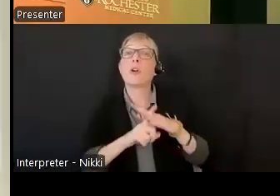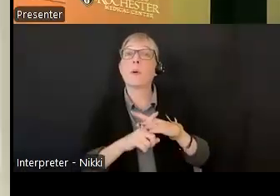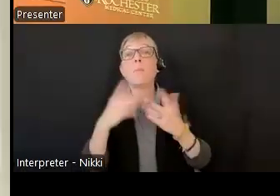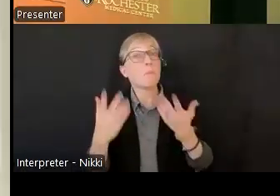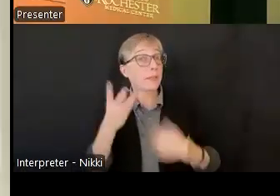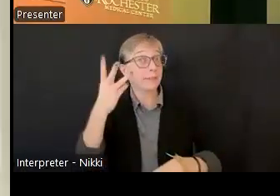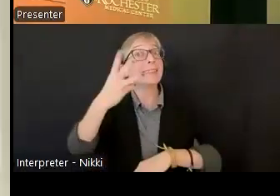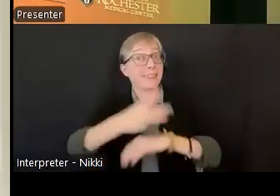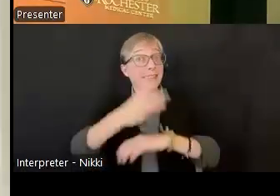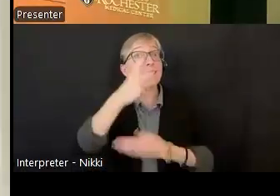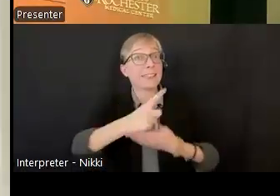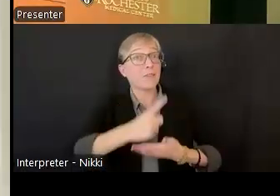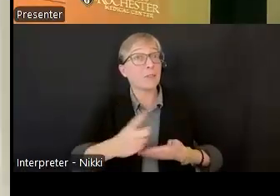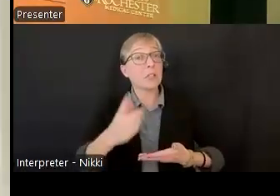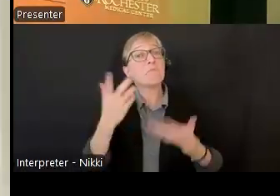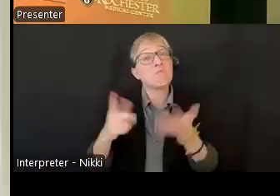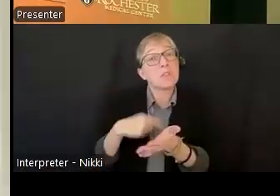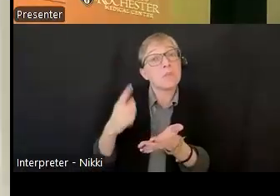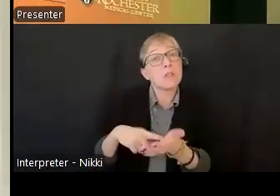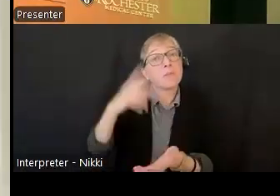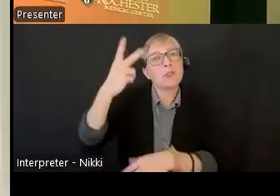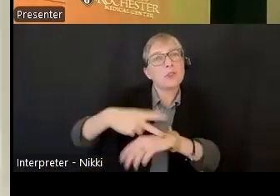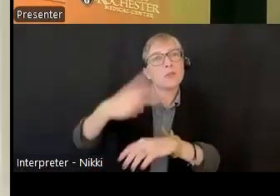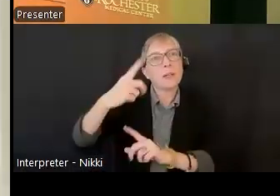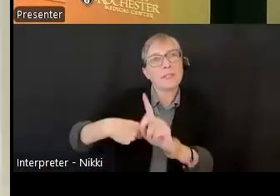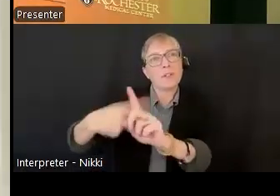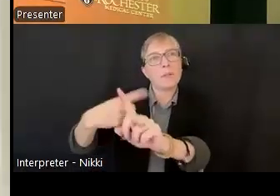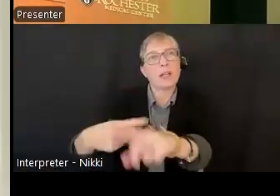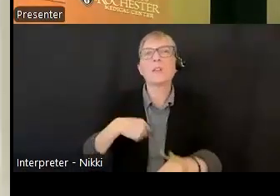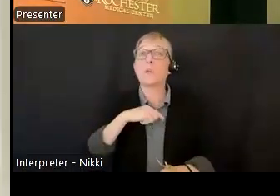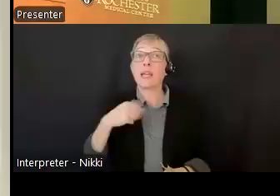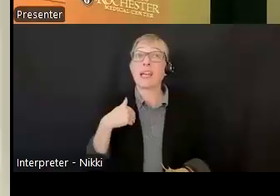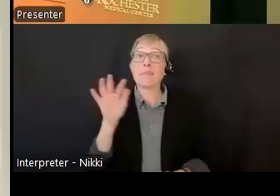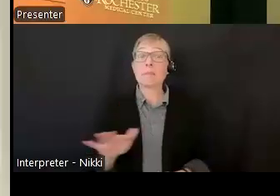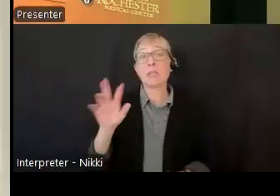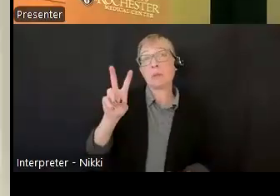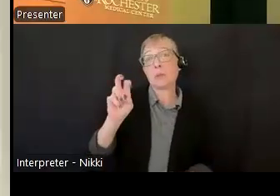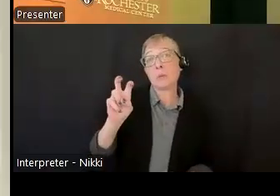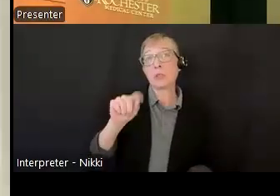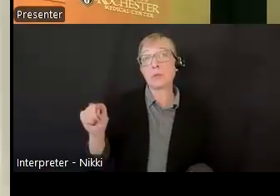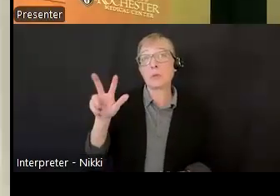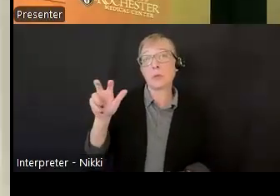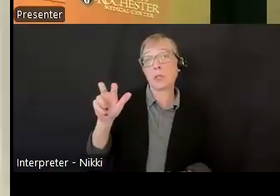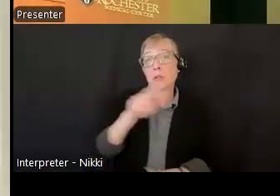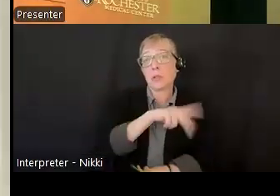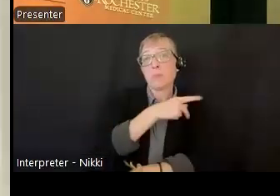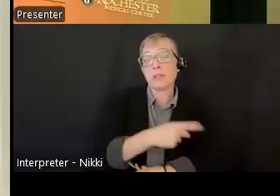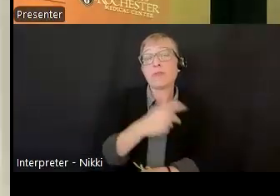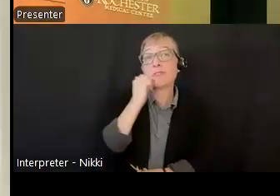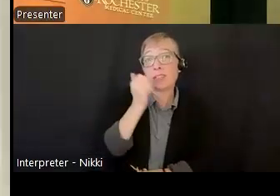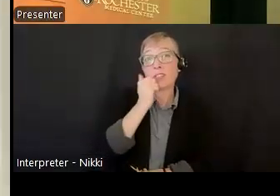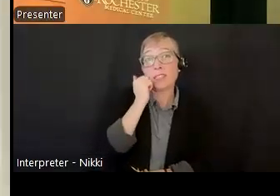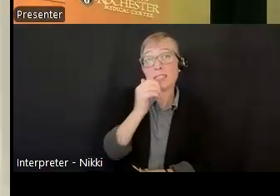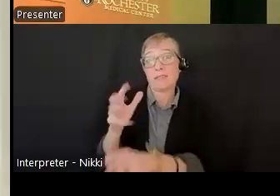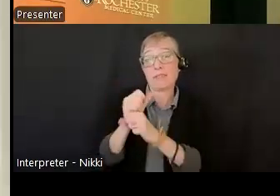have 200 to 300 patients in our milieu on a daily basis receiving their medications. As an integrated clinic and a